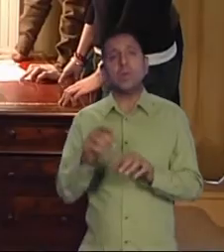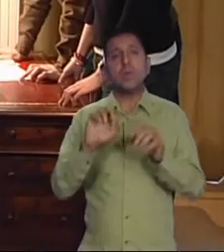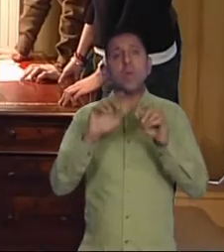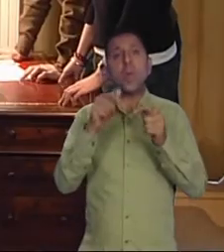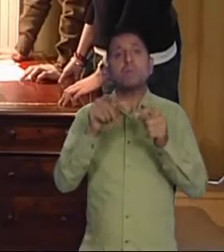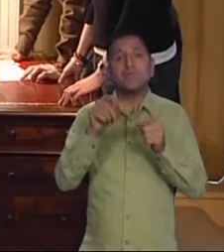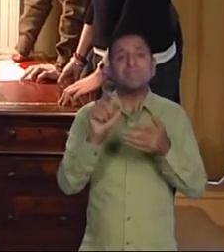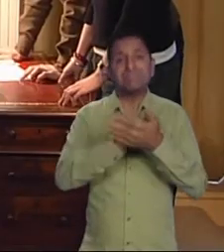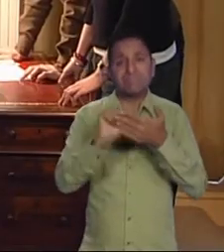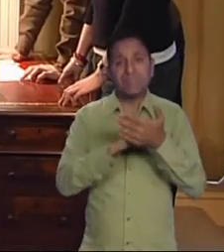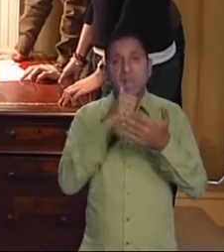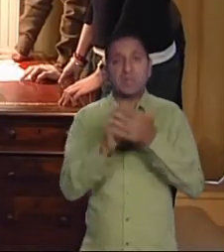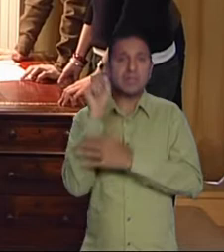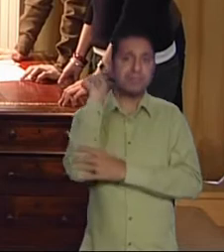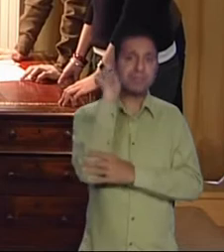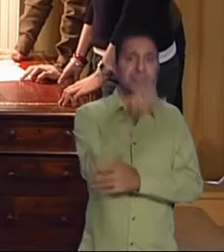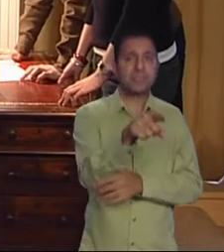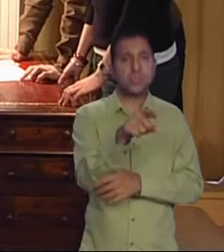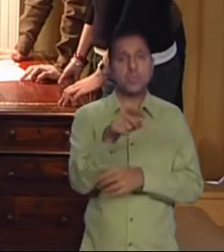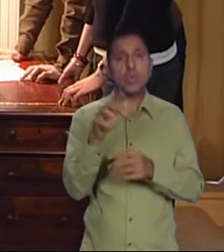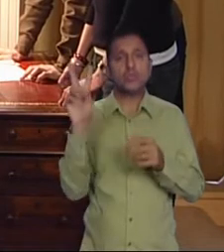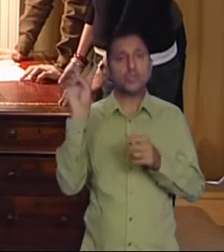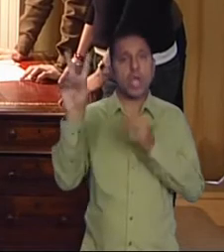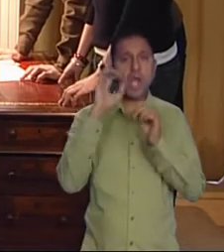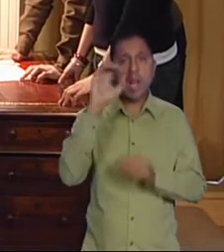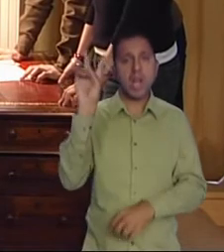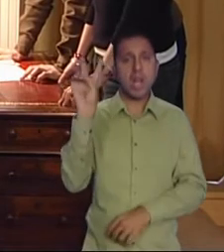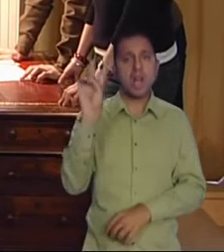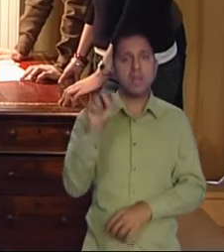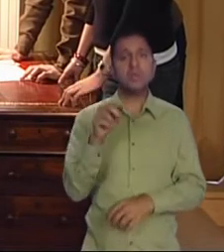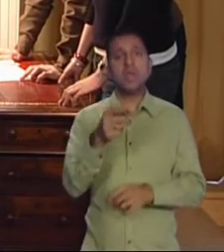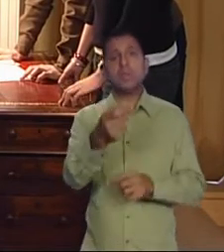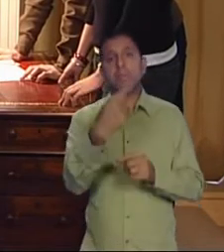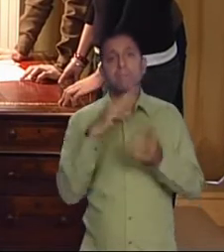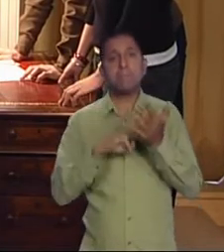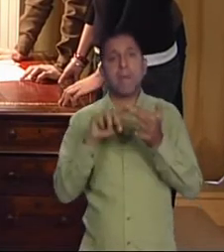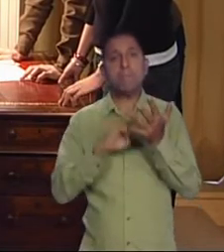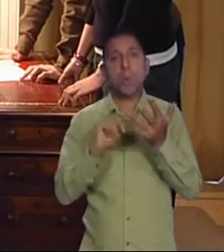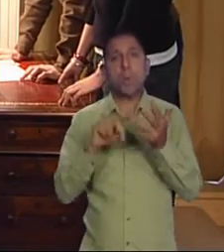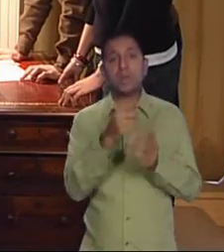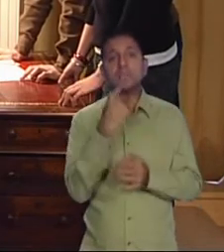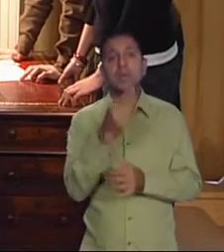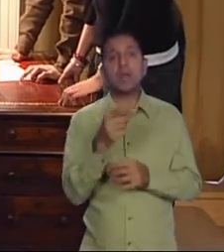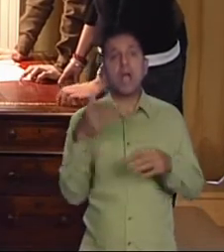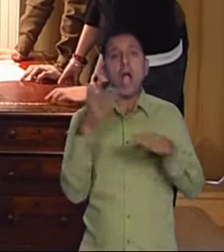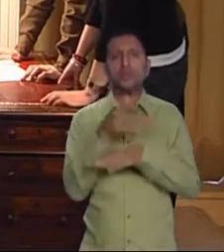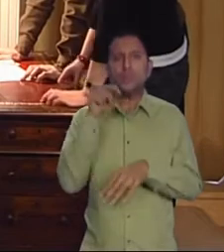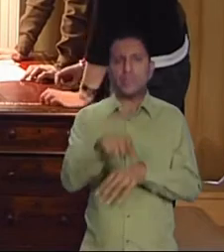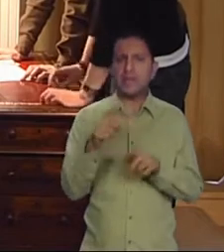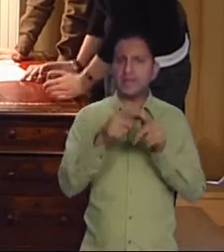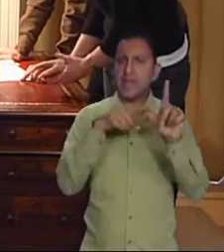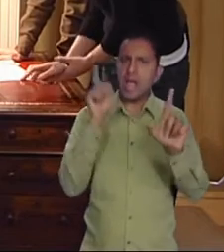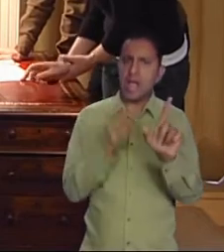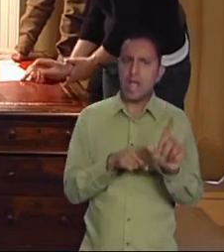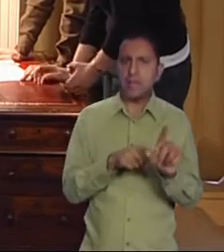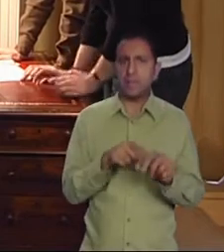Churchill, and he sent back a memo which simply said, action this day. Essentially, give these code breakers whatever they want. They're a